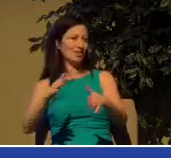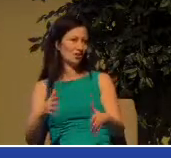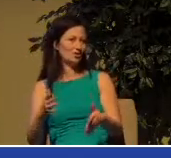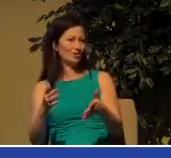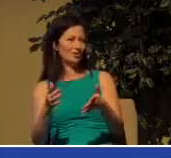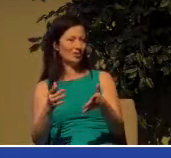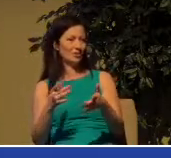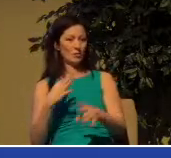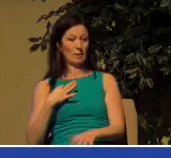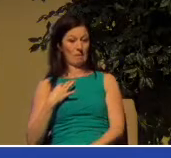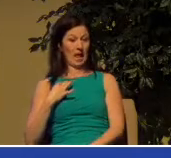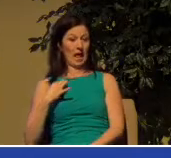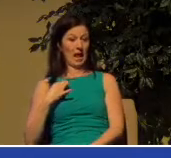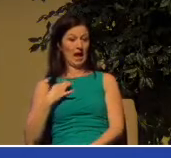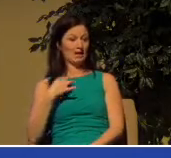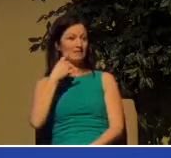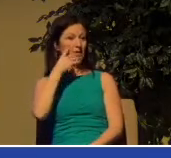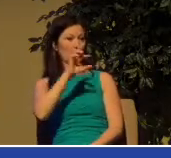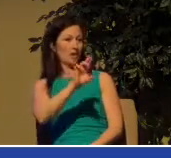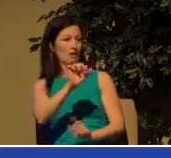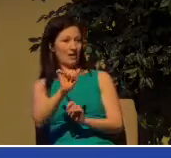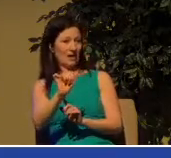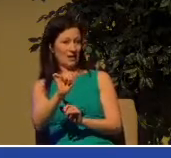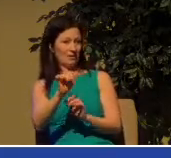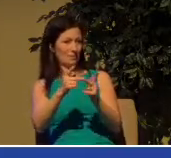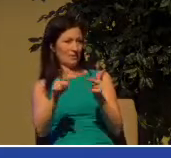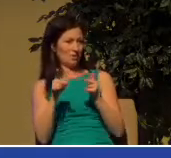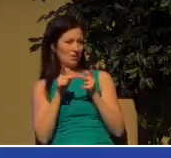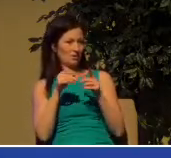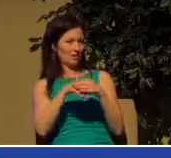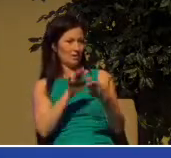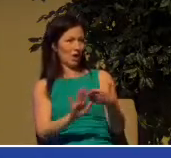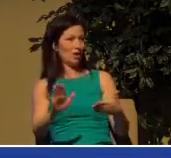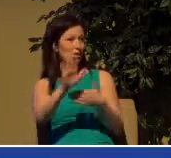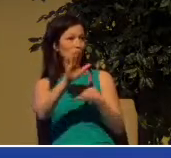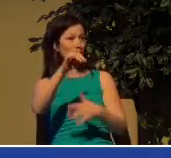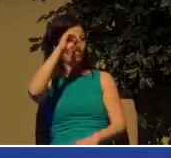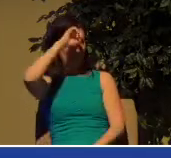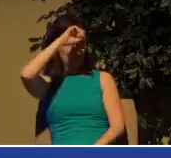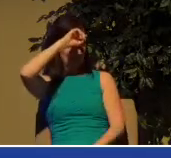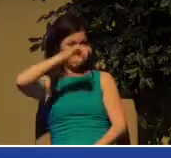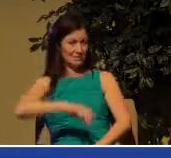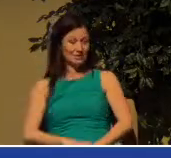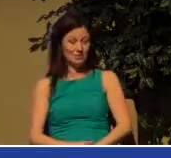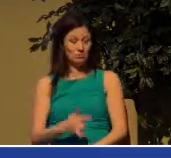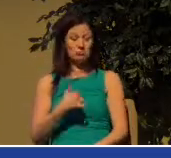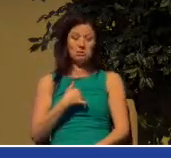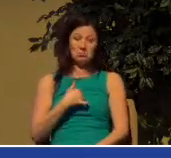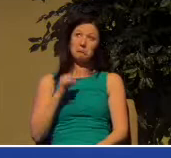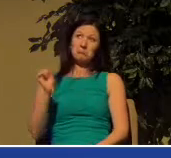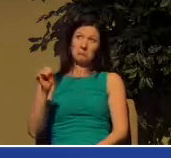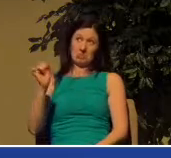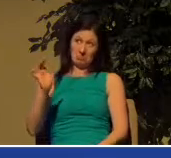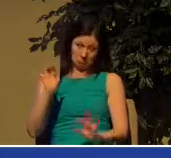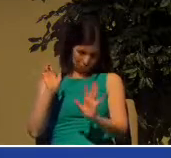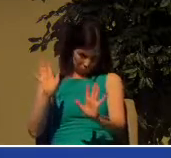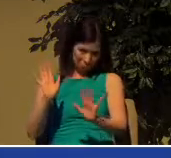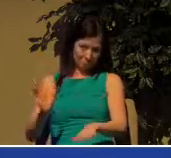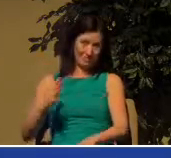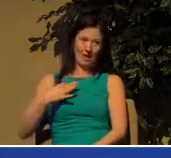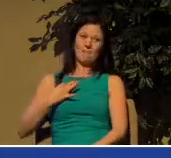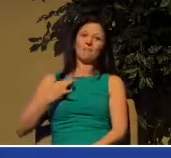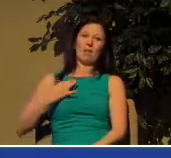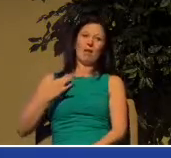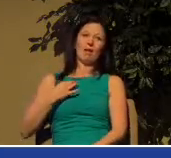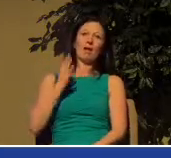that. And so I did. And I did so in faith and expectation. that if this is what the Lord wanted for me, He